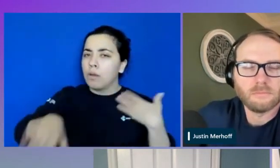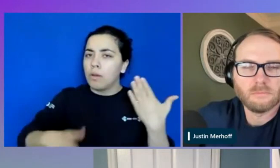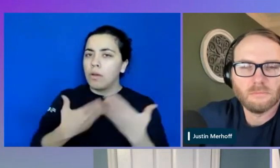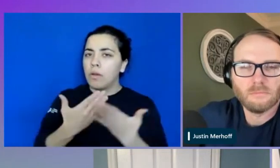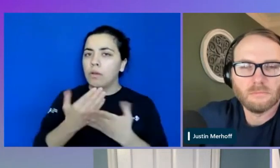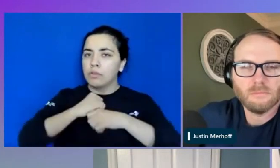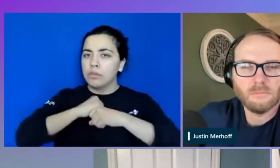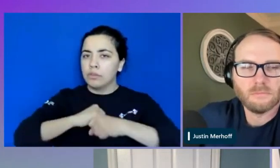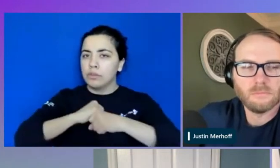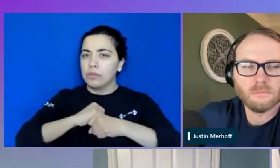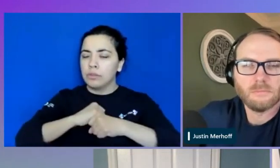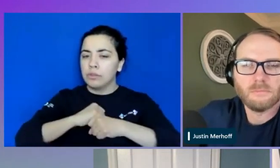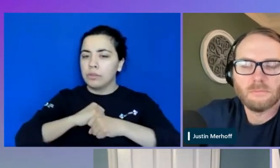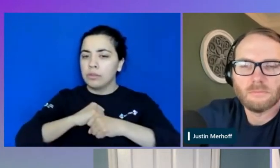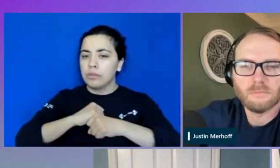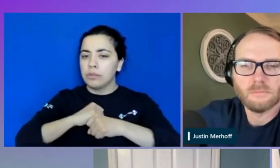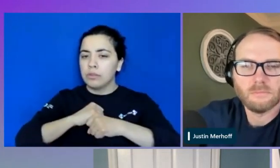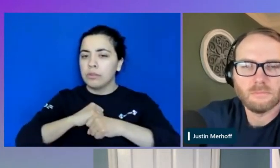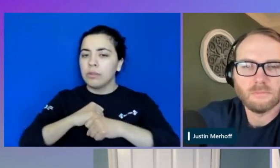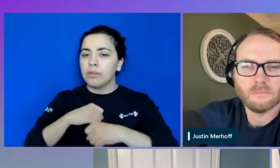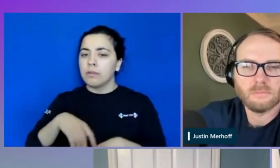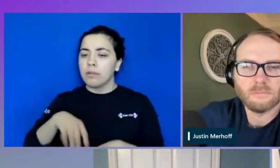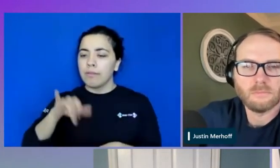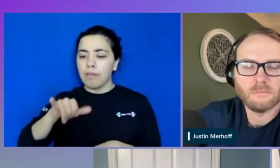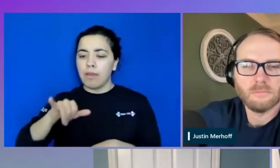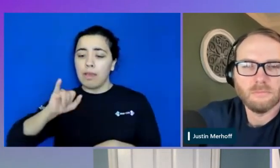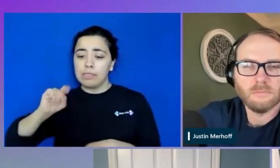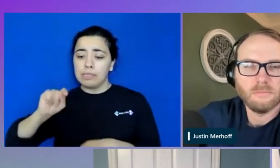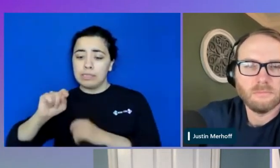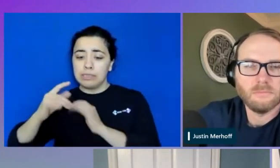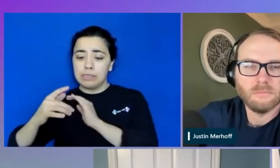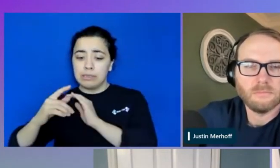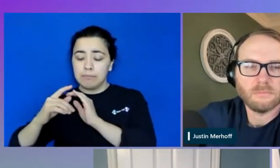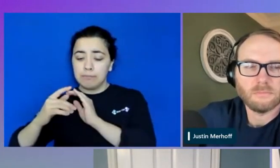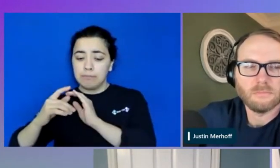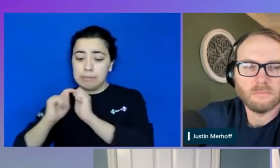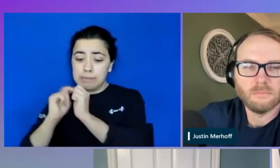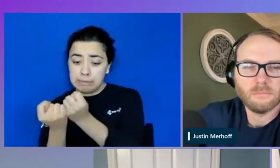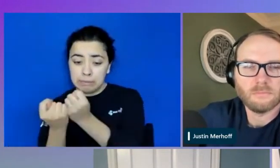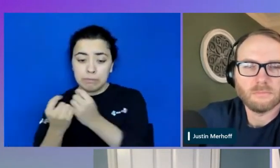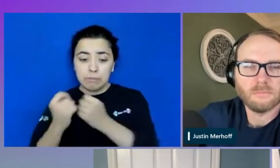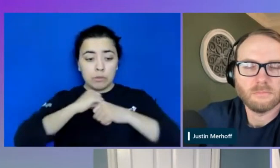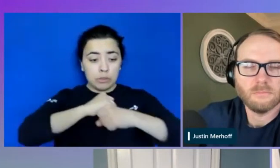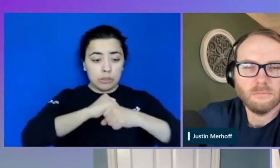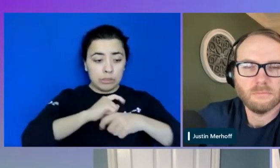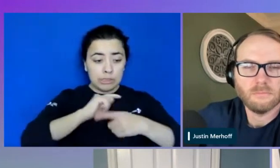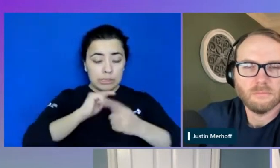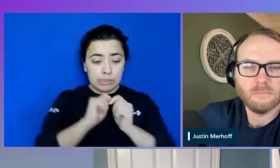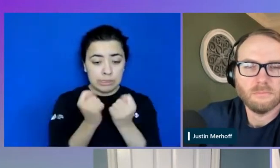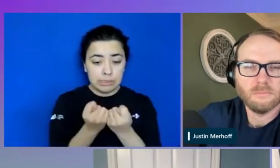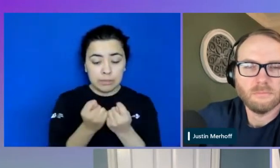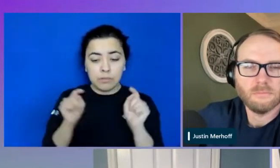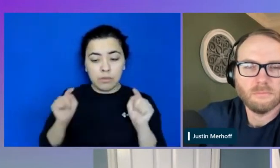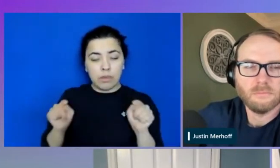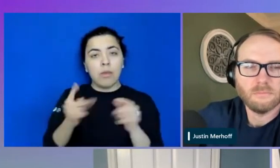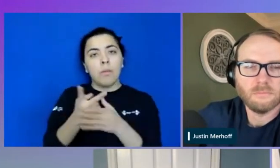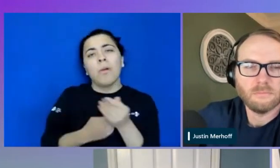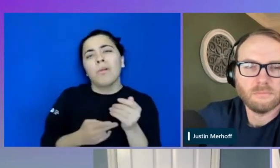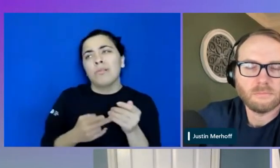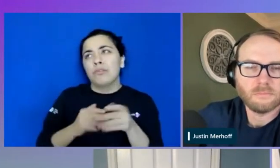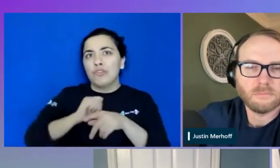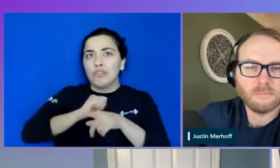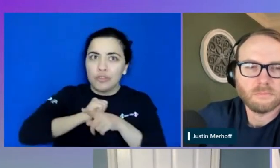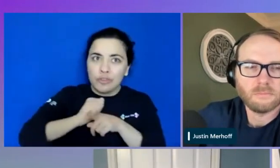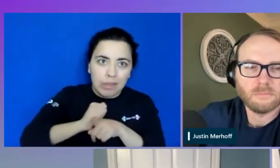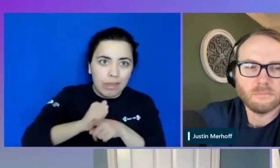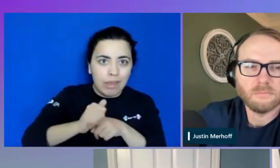entire security and IT team needs to be trained on accessibility awareness. And that is